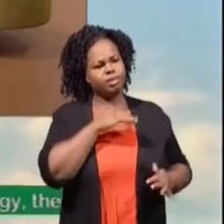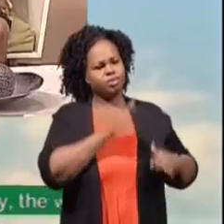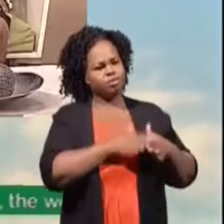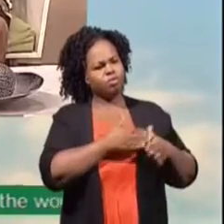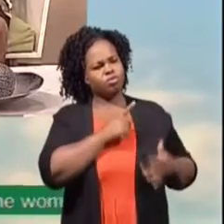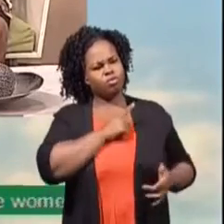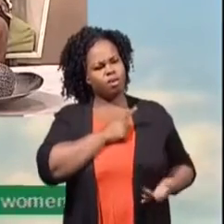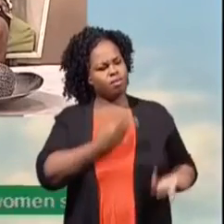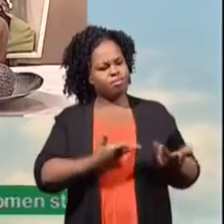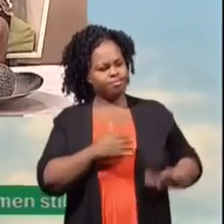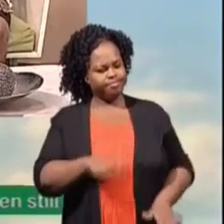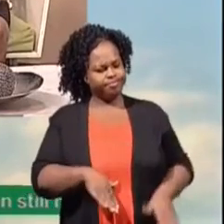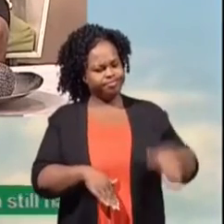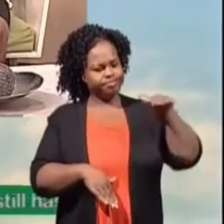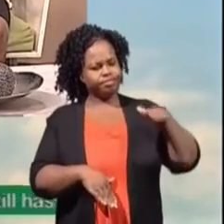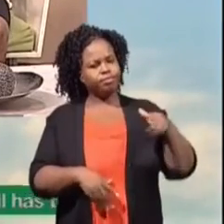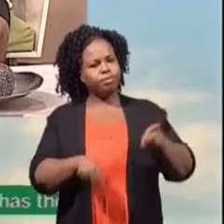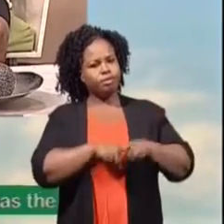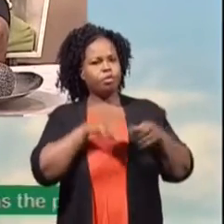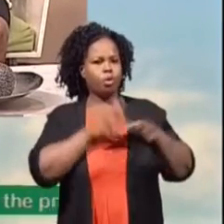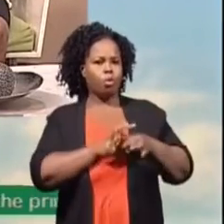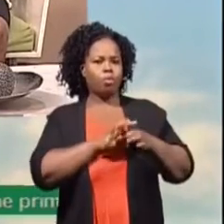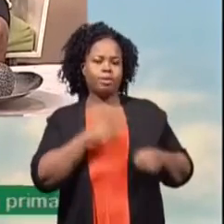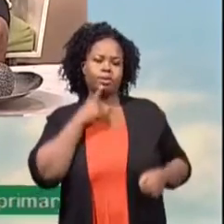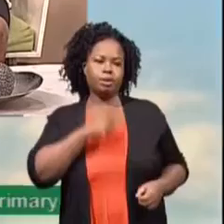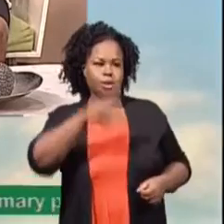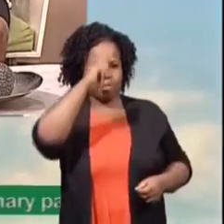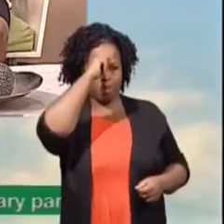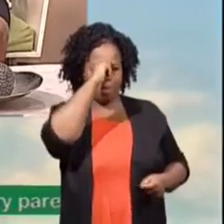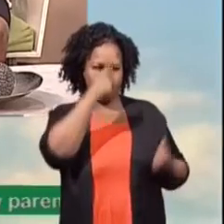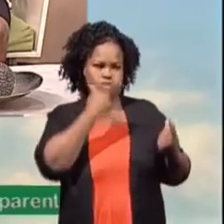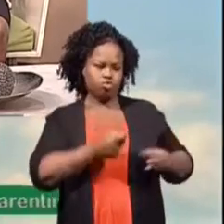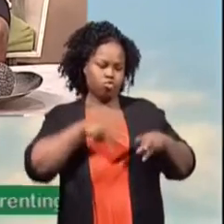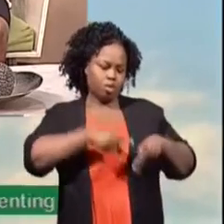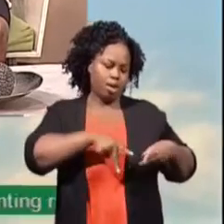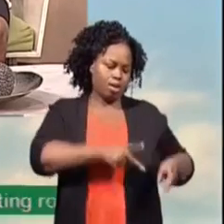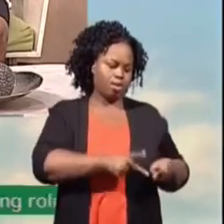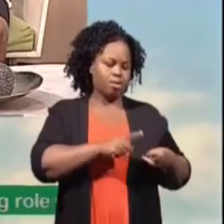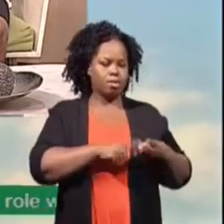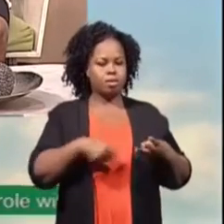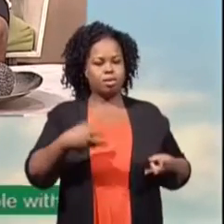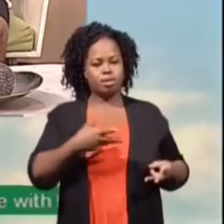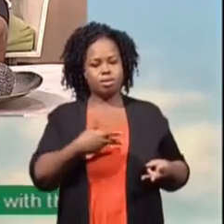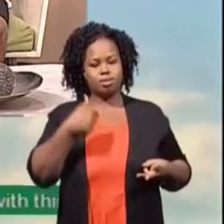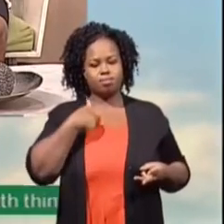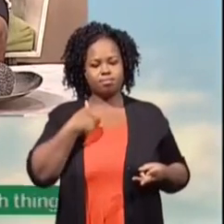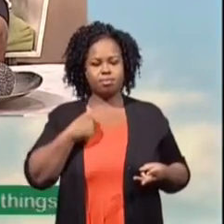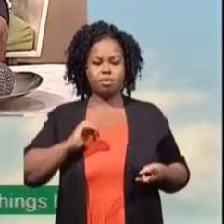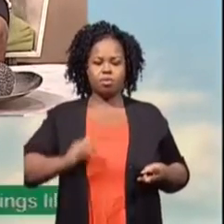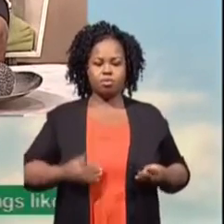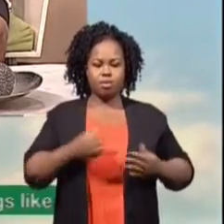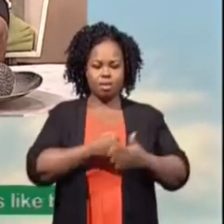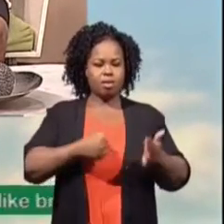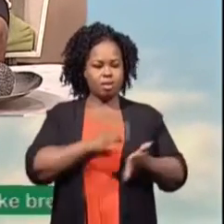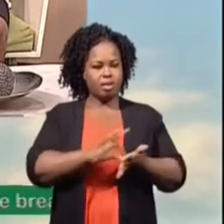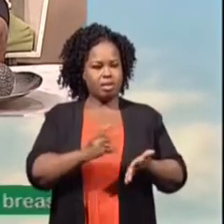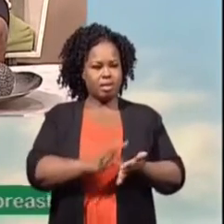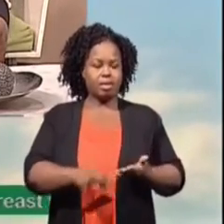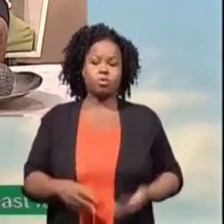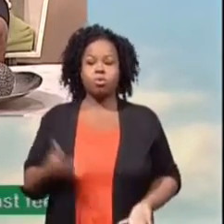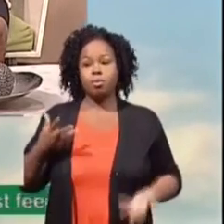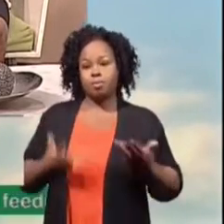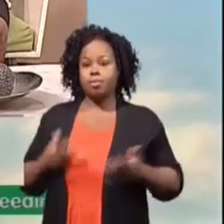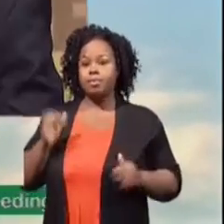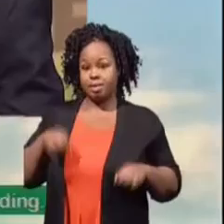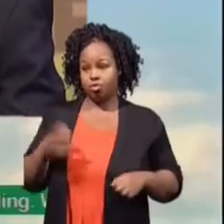gola di tshosa kontlung ba tla re mosimane be yena o etsang ka dine nna e tla ba no tlhatswang dijwana o apeyang mainly me